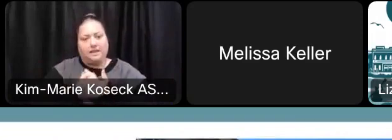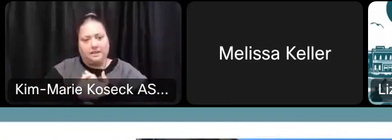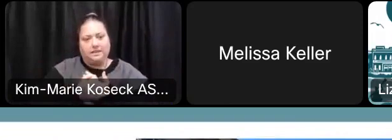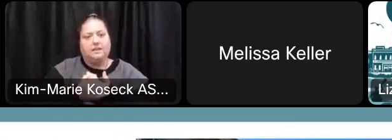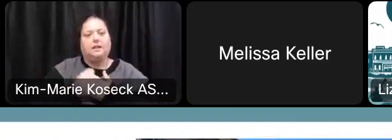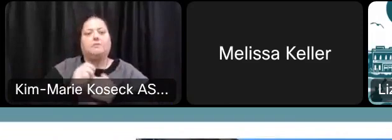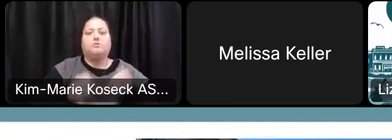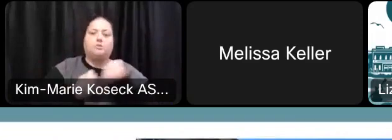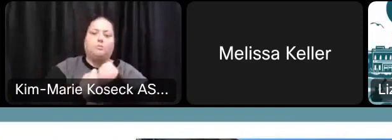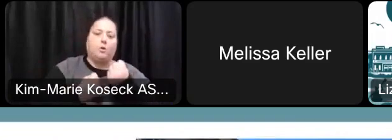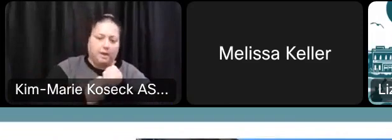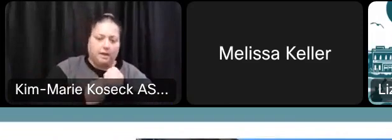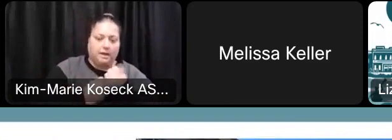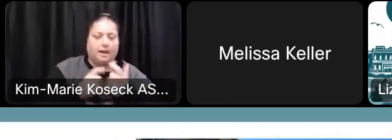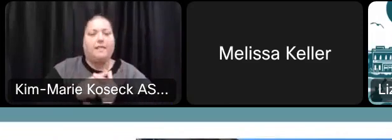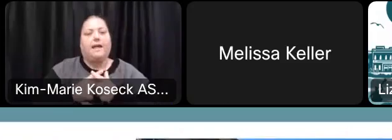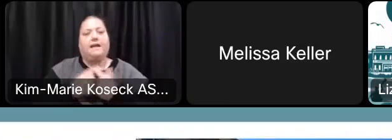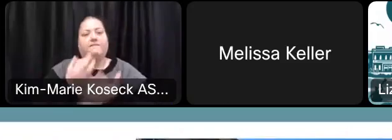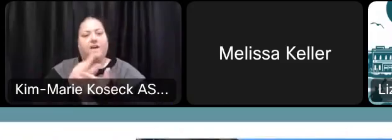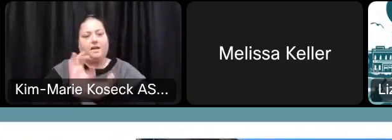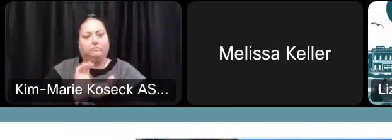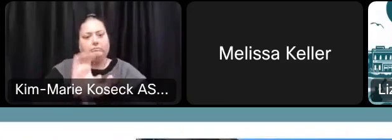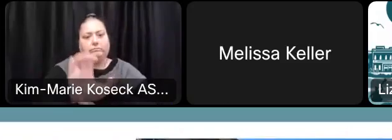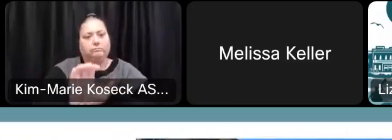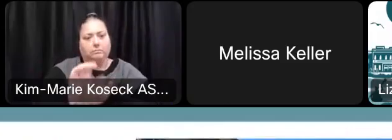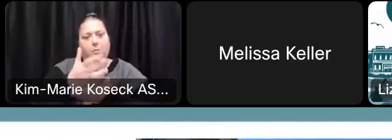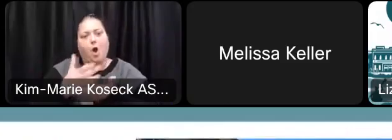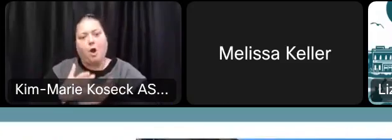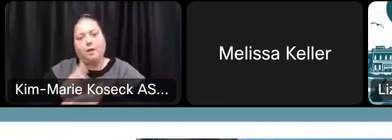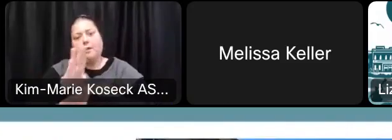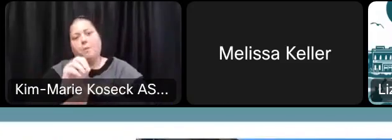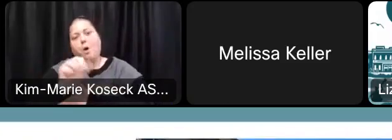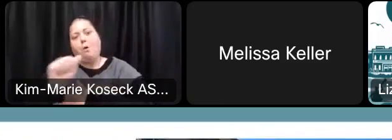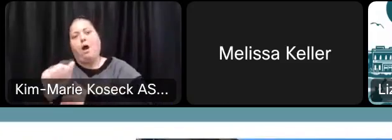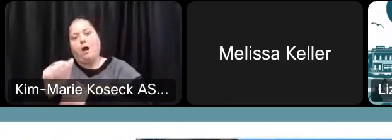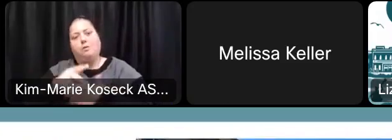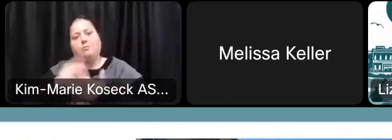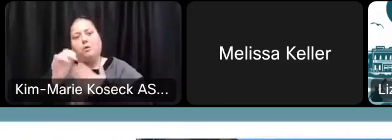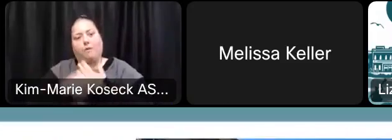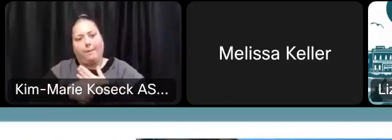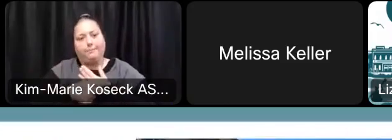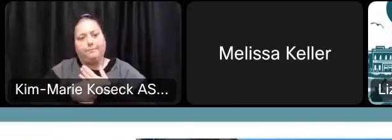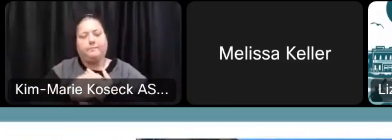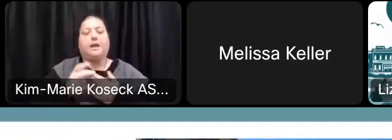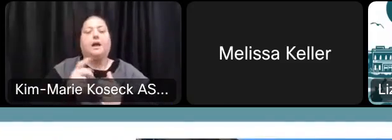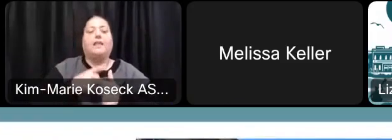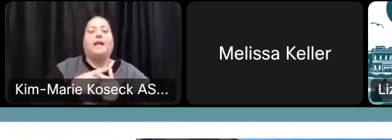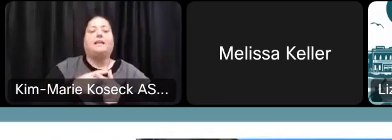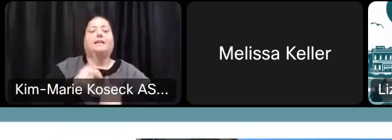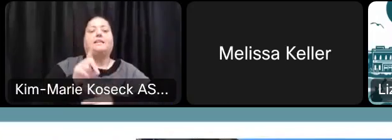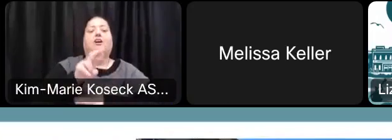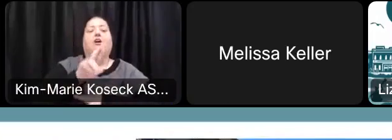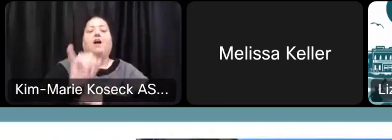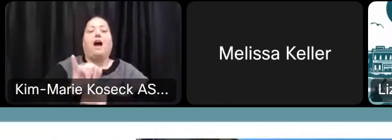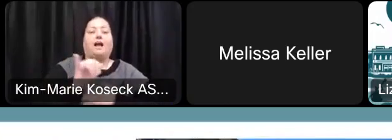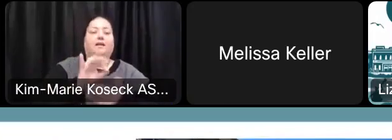was supported and ultimately financed in part by the BOA program, but also supplemented with DRI funds, and we've turned